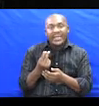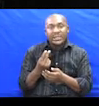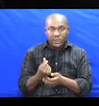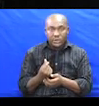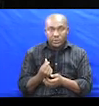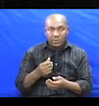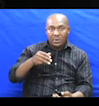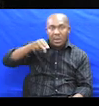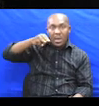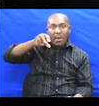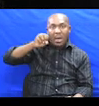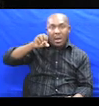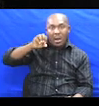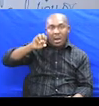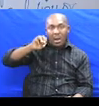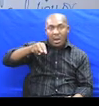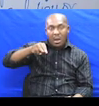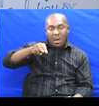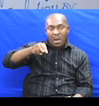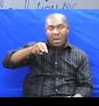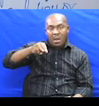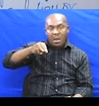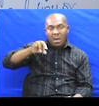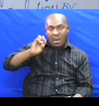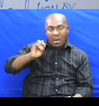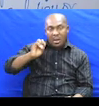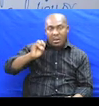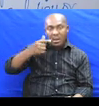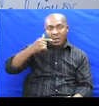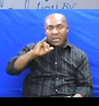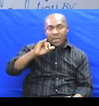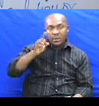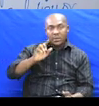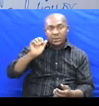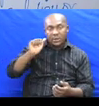There was an introduction of monetization.